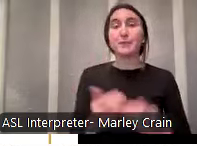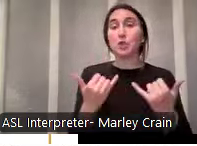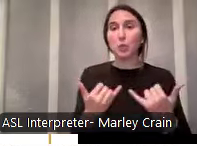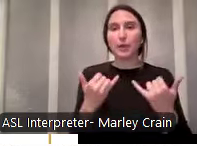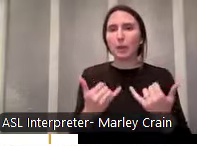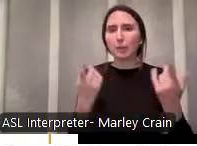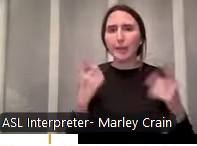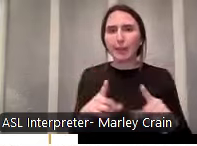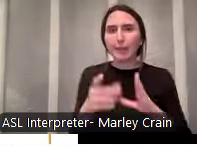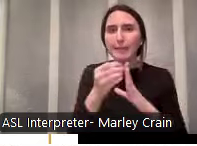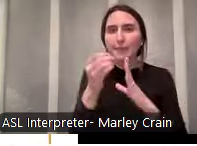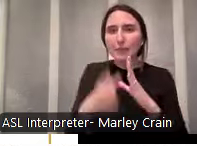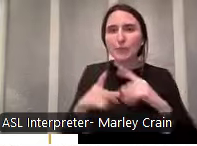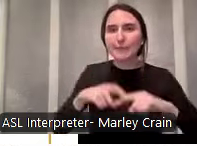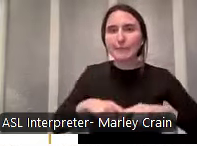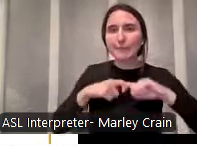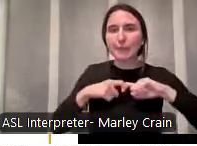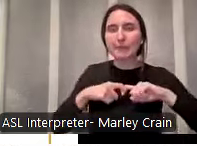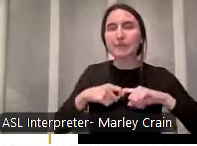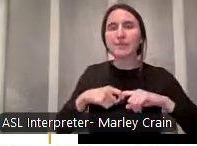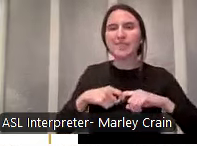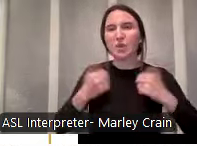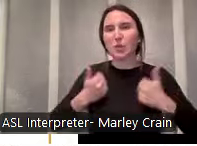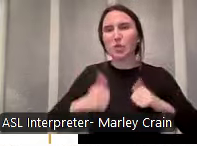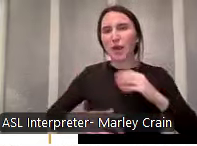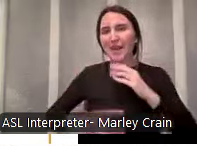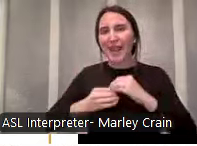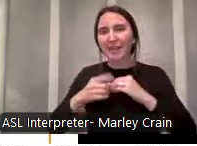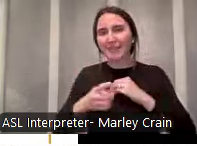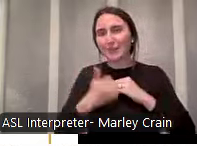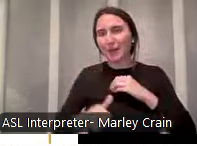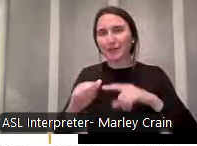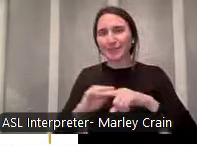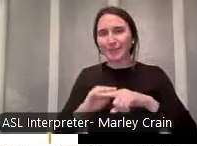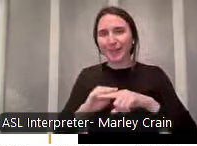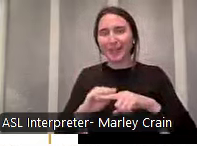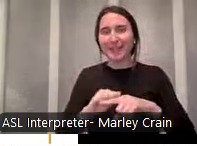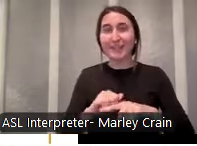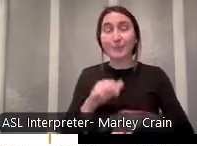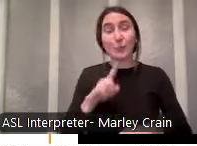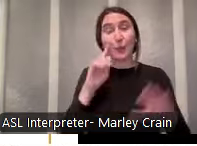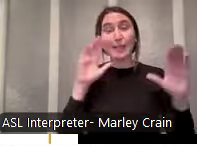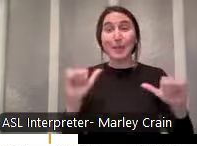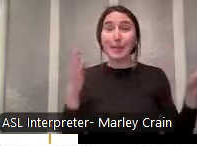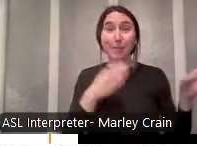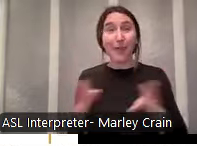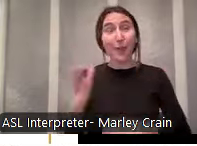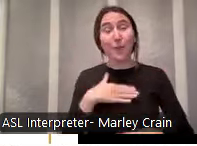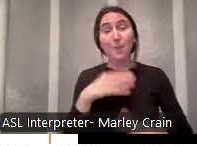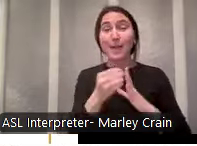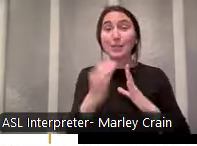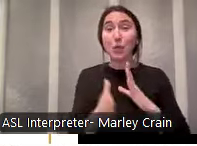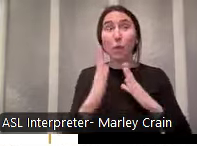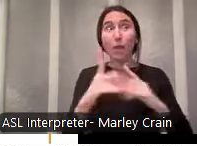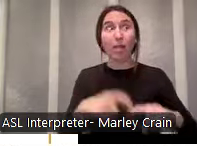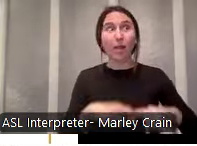that we try to put into almost every training because no one plans to have their child suspended. And when it happens, you have to think quick in